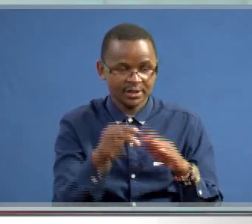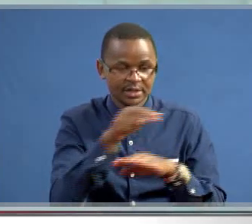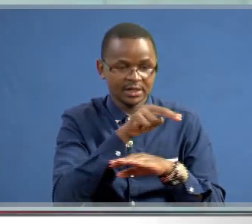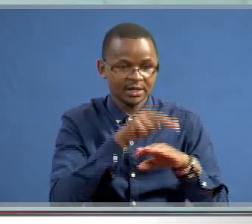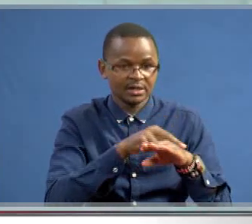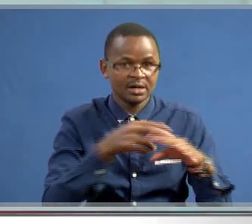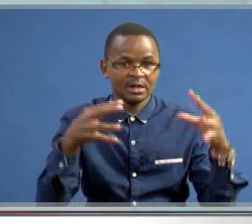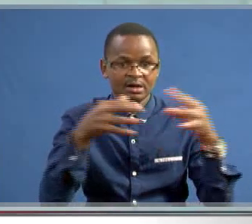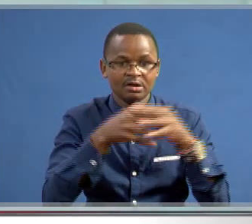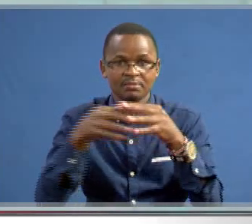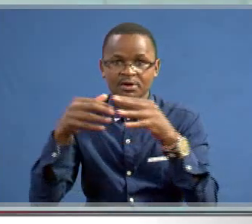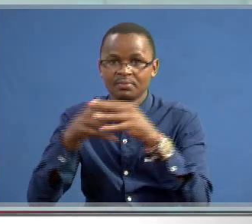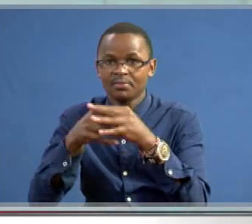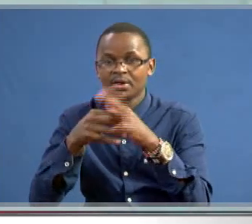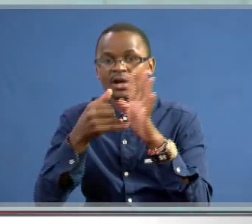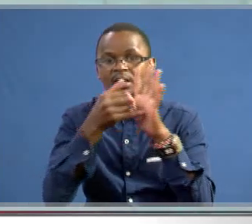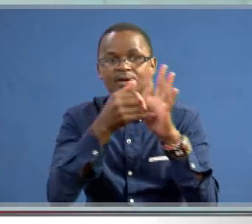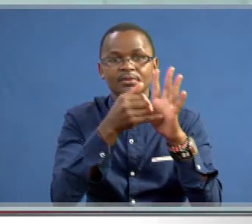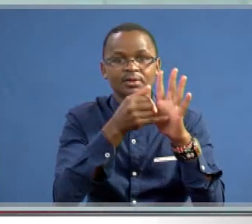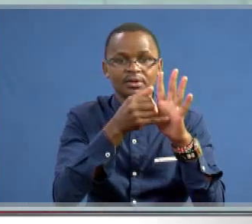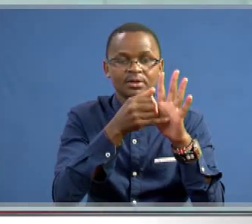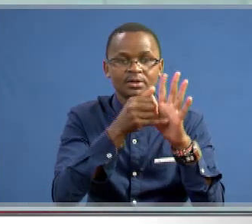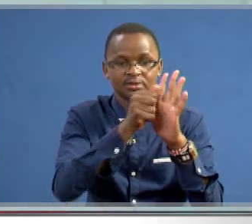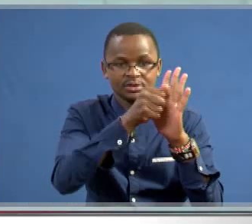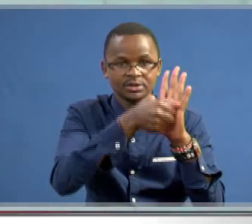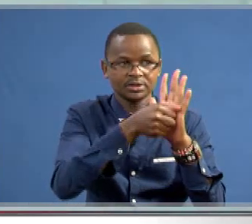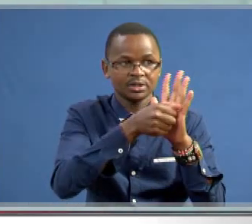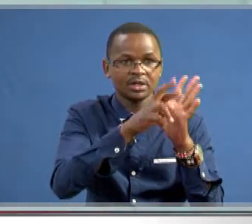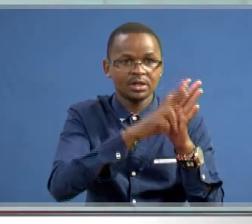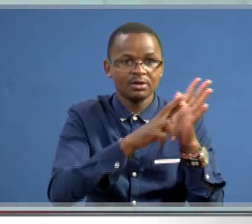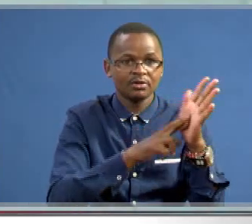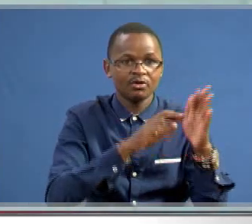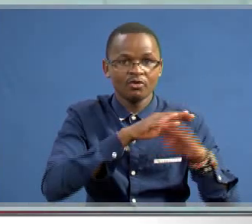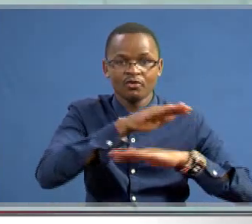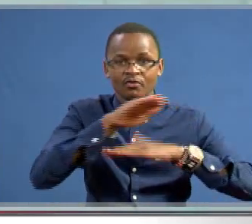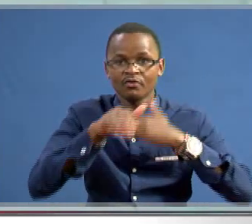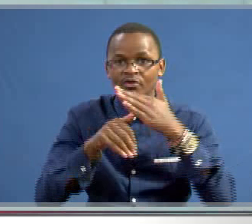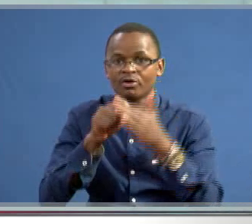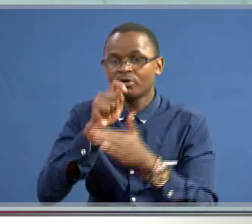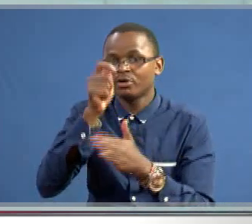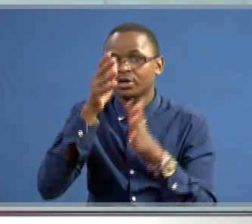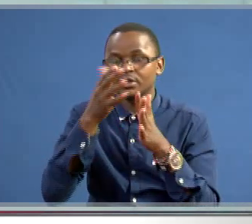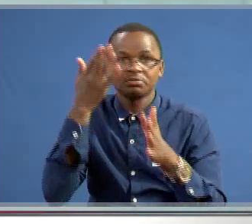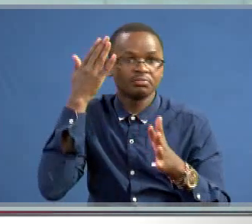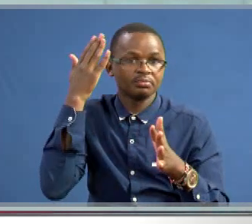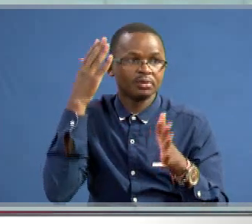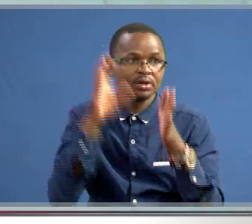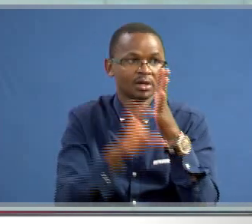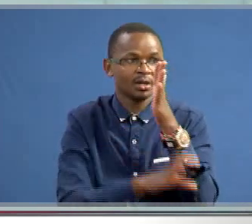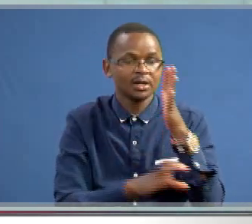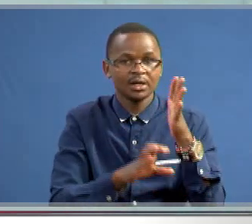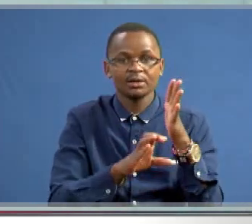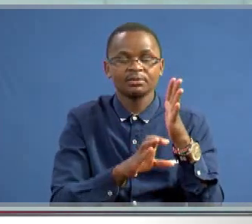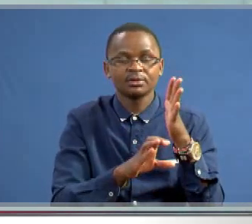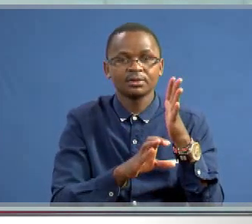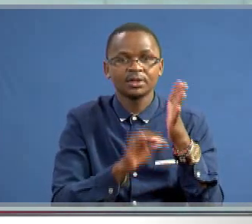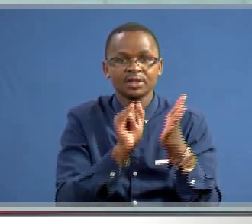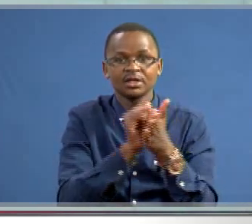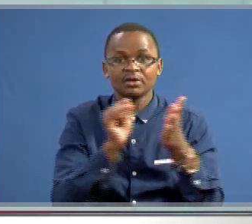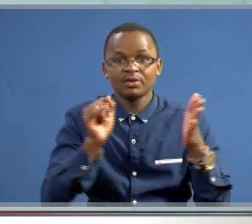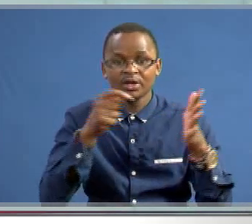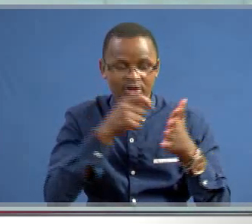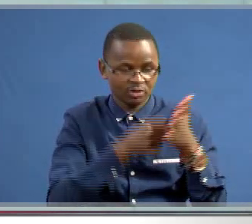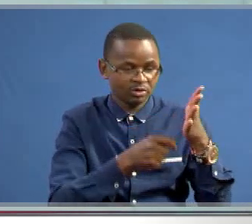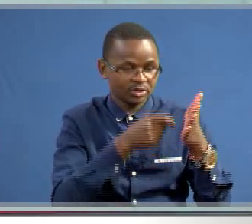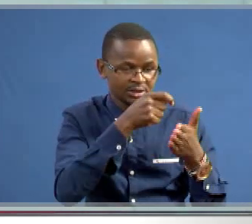there's no integrated identity management system registration of all Kenyans and foreigners the country which will cost